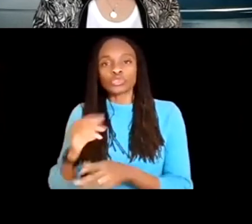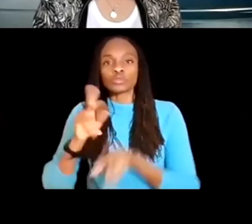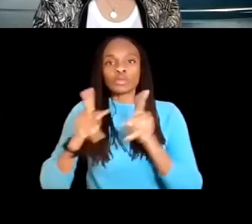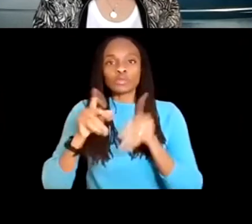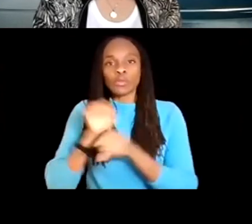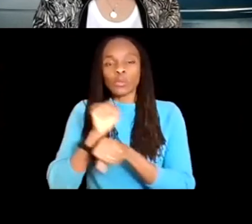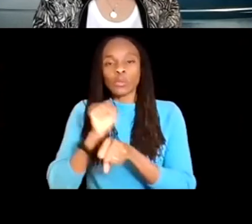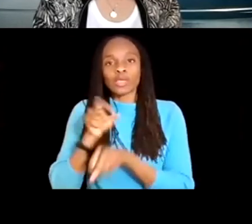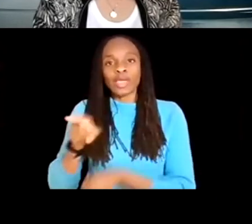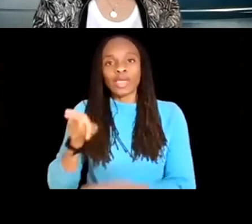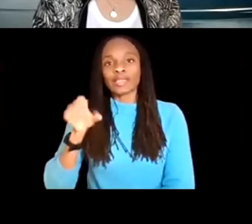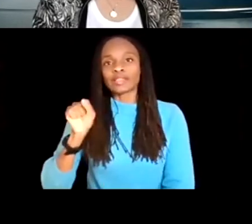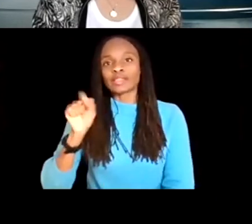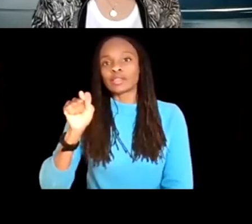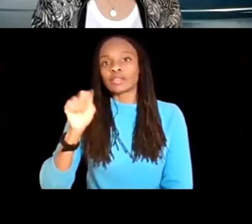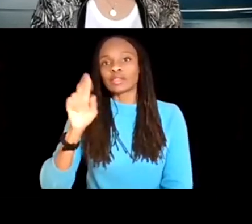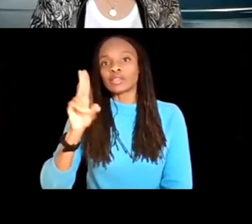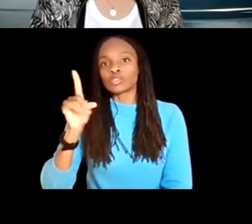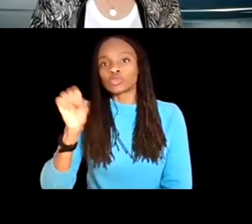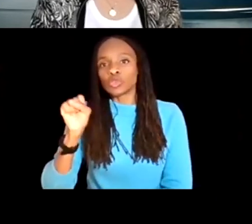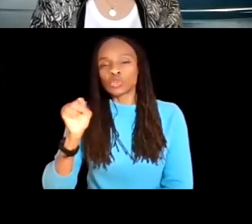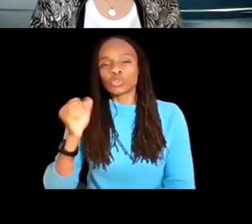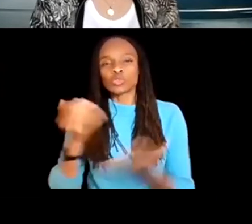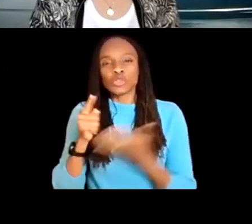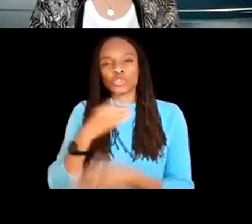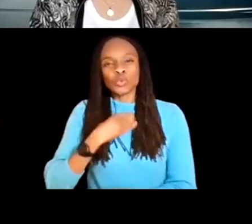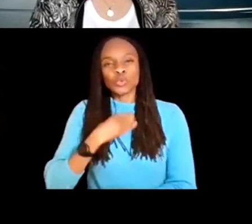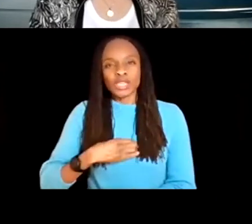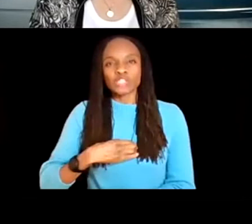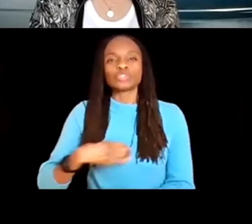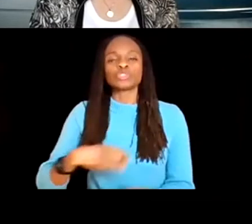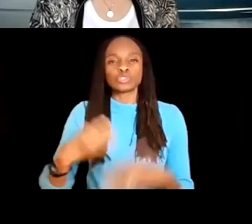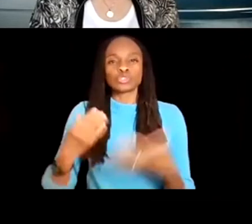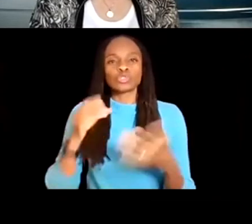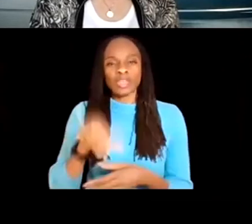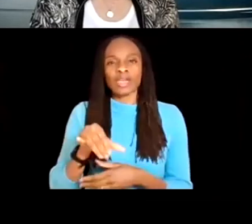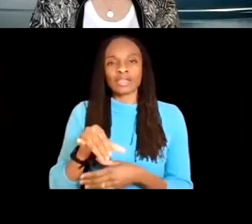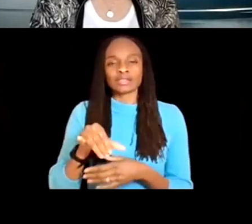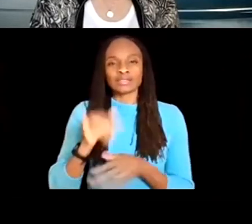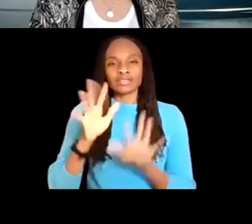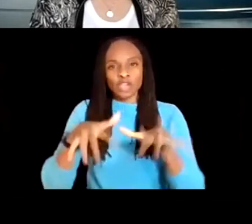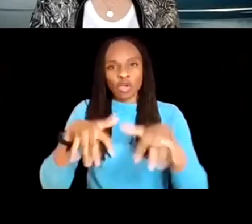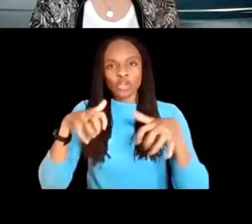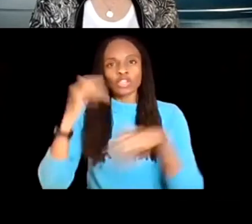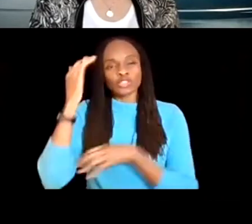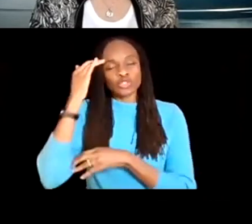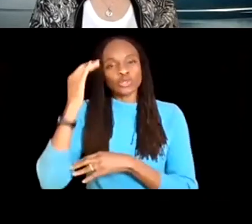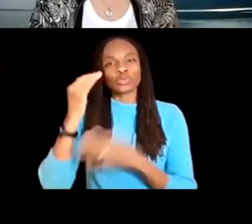audiences, knew about disability on set?